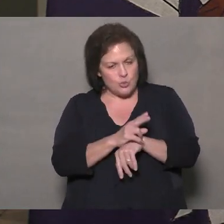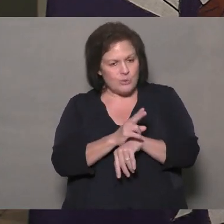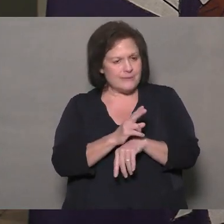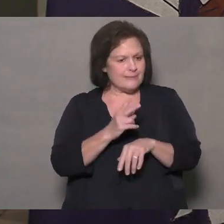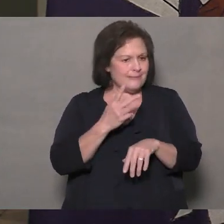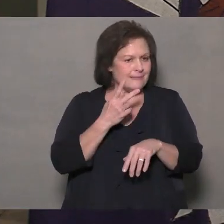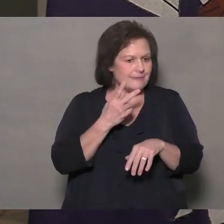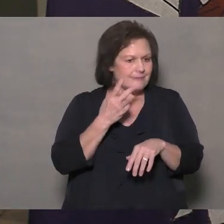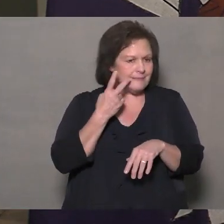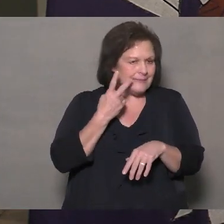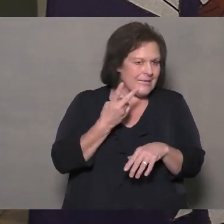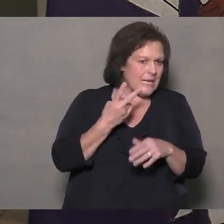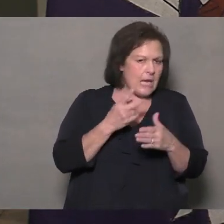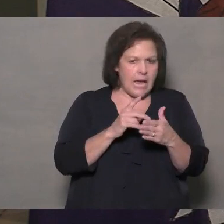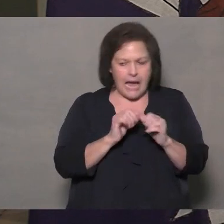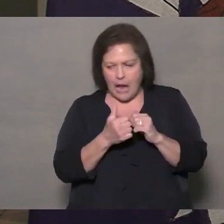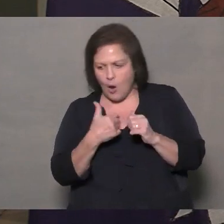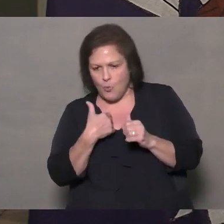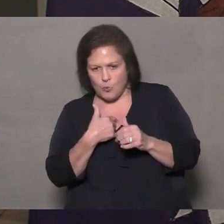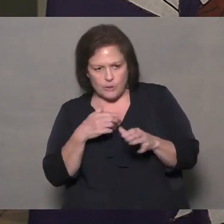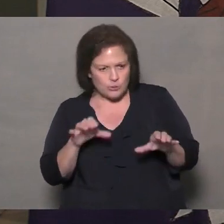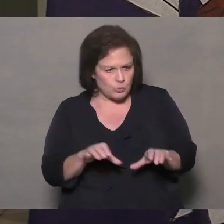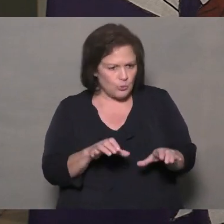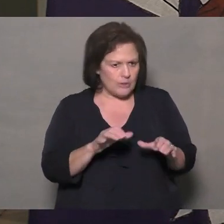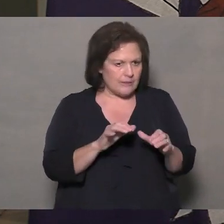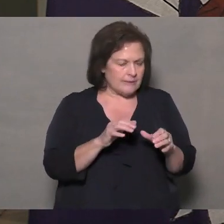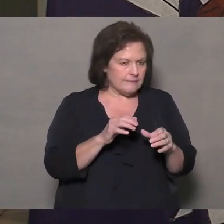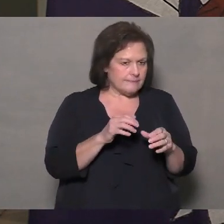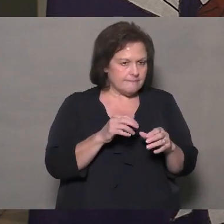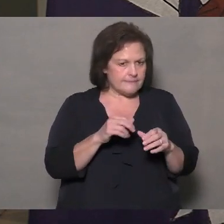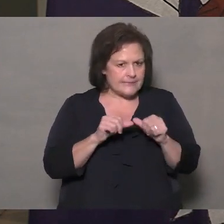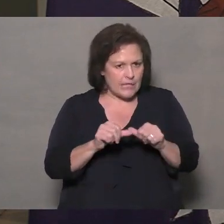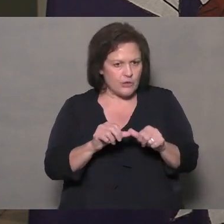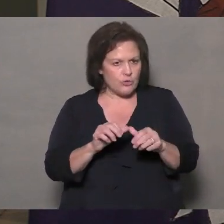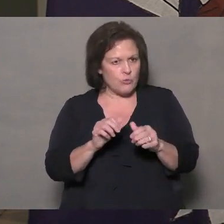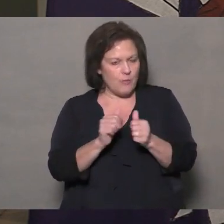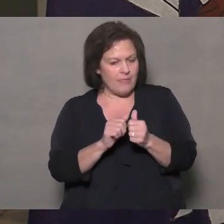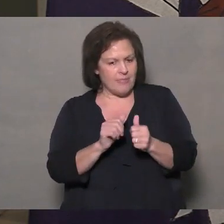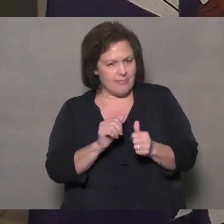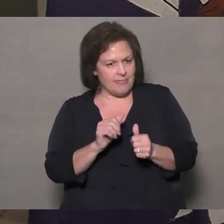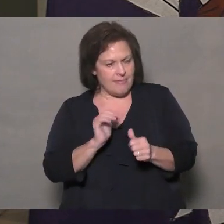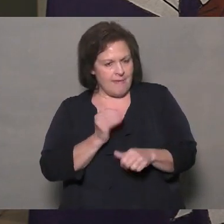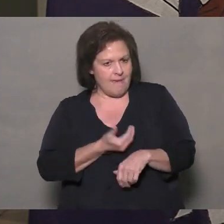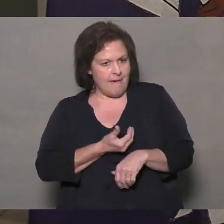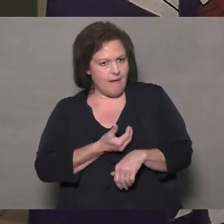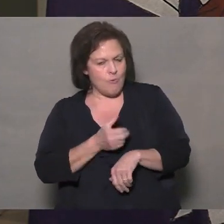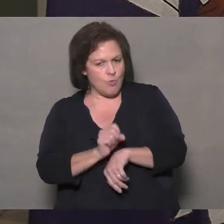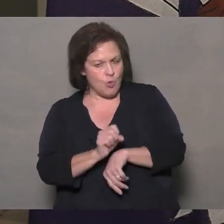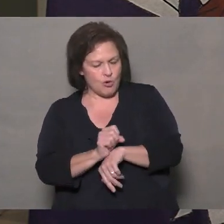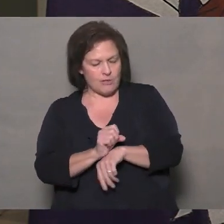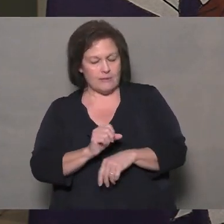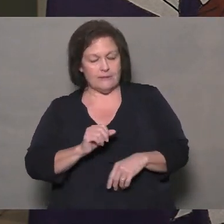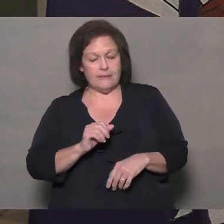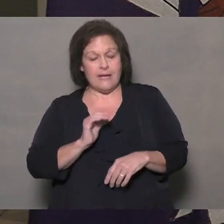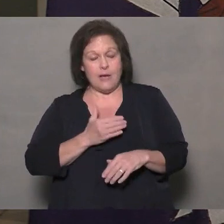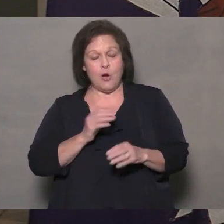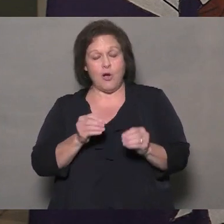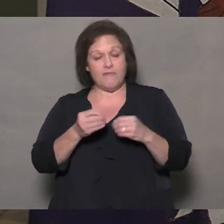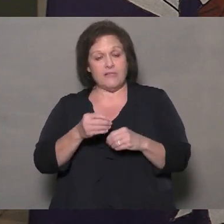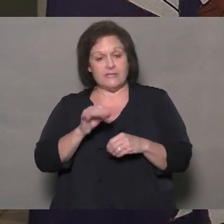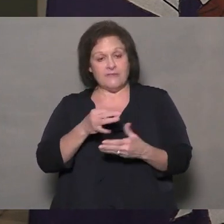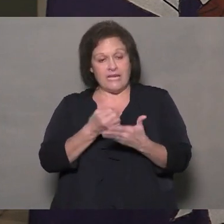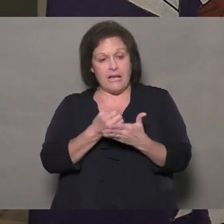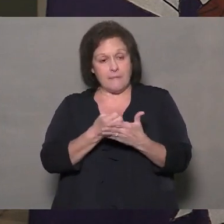look at our assets and build and play to our strengths. Our Office of Community and Economic